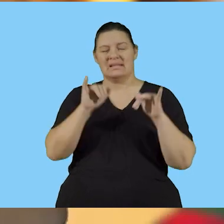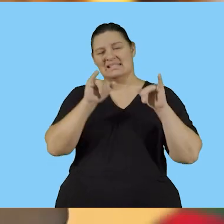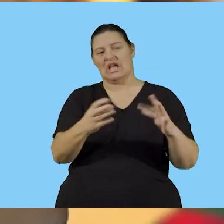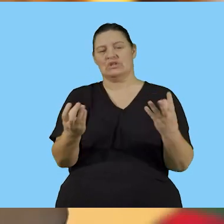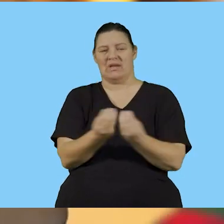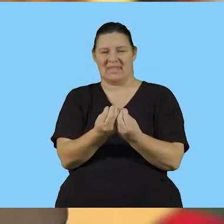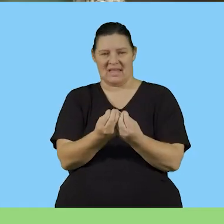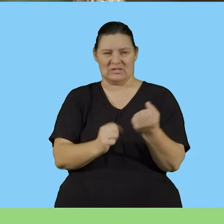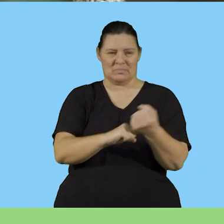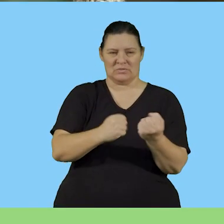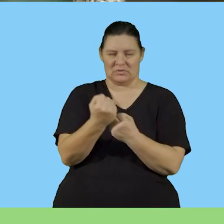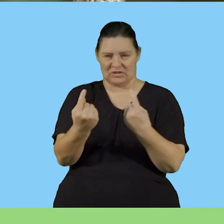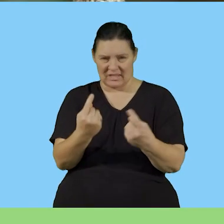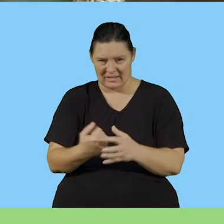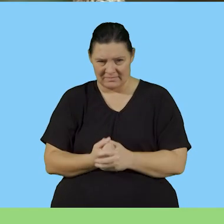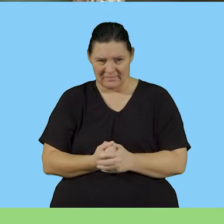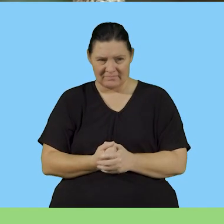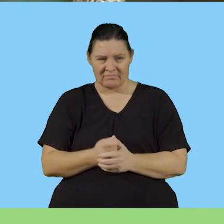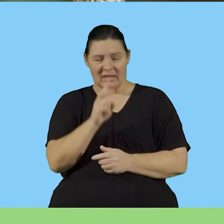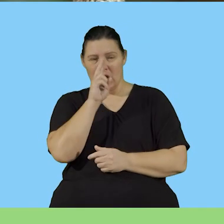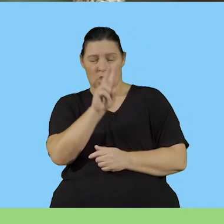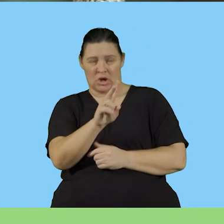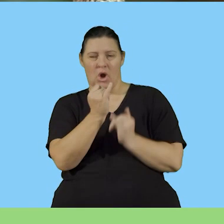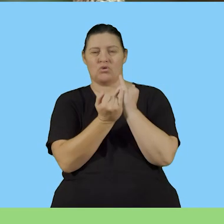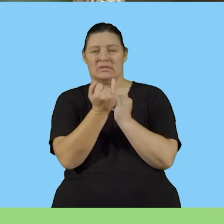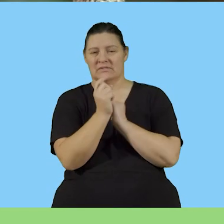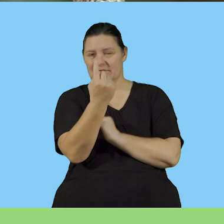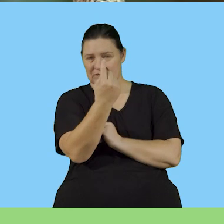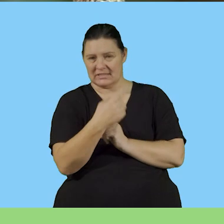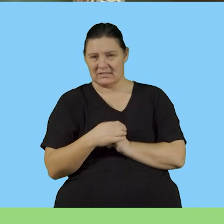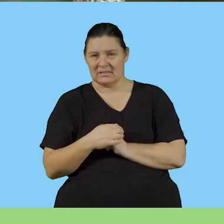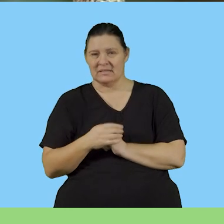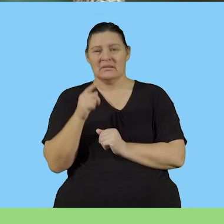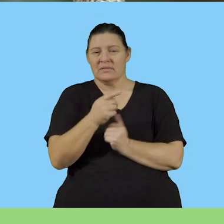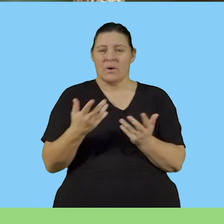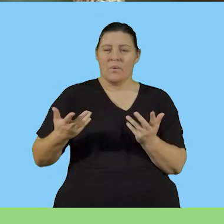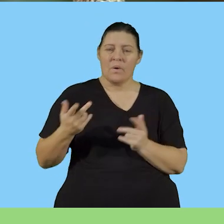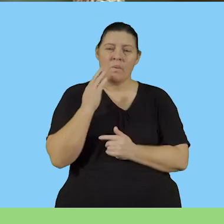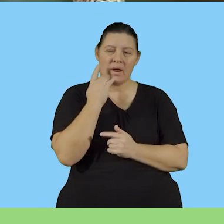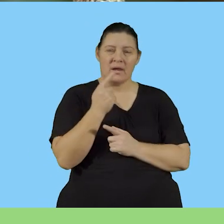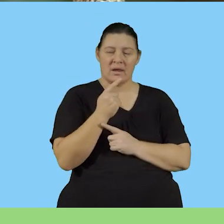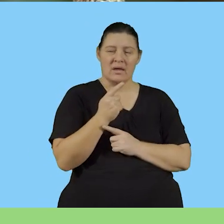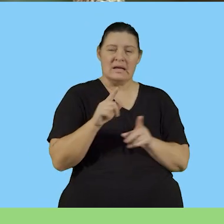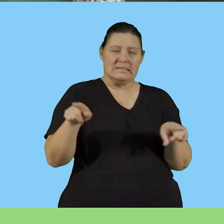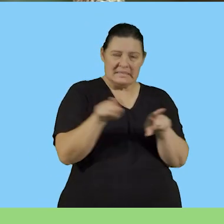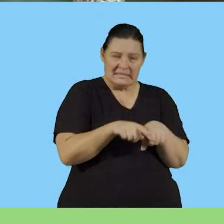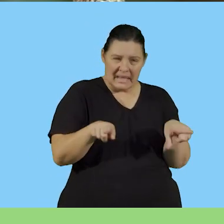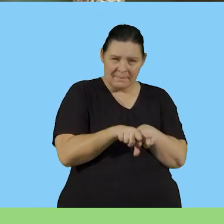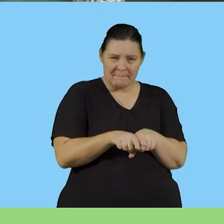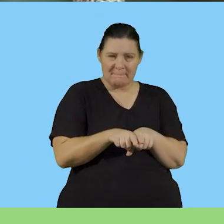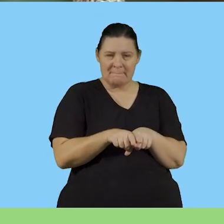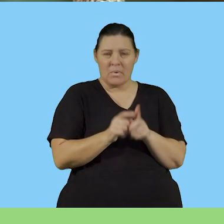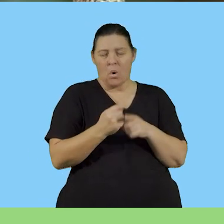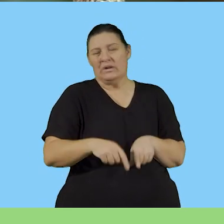living together. So we are going to look at the first one, which is competition. This is when organisms of